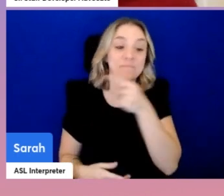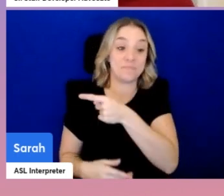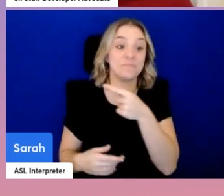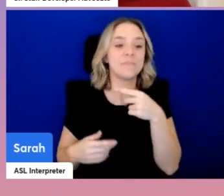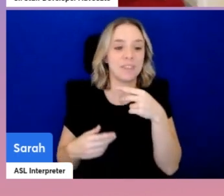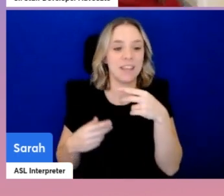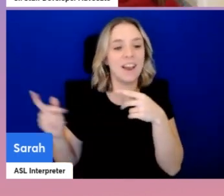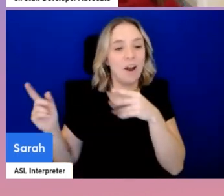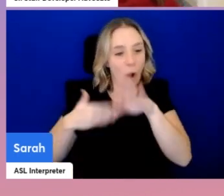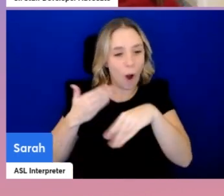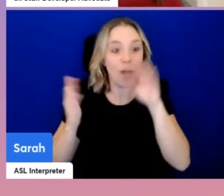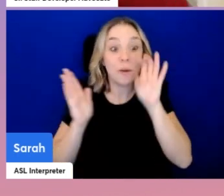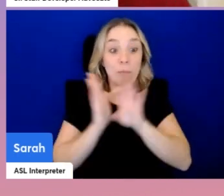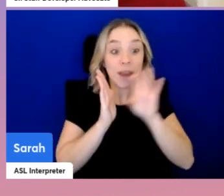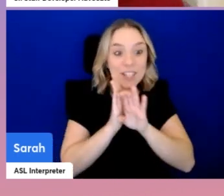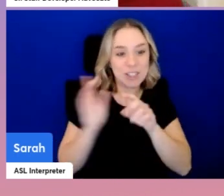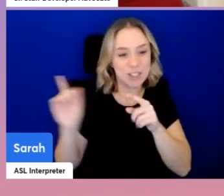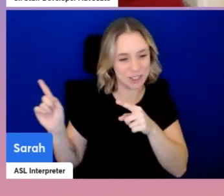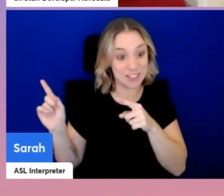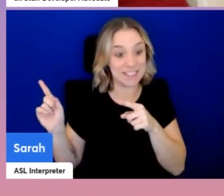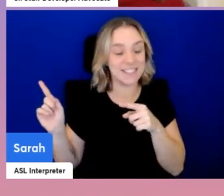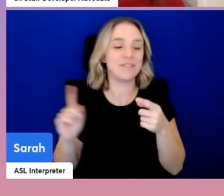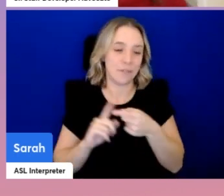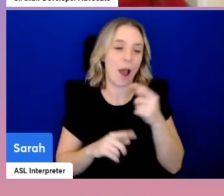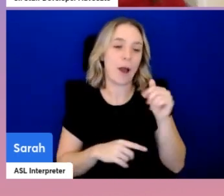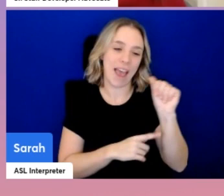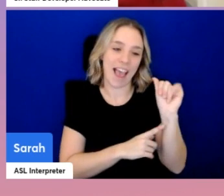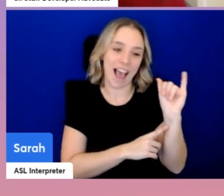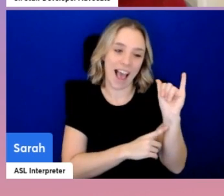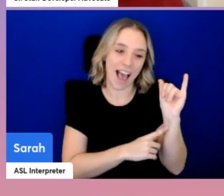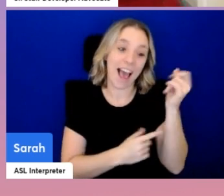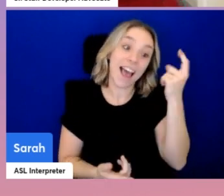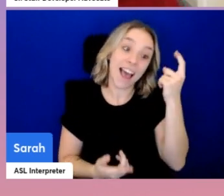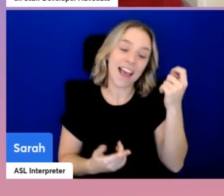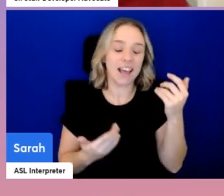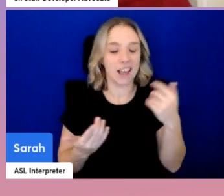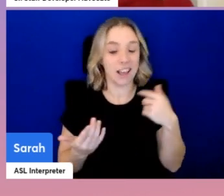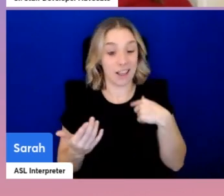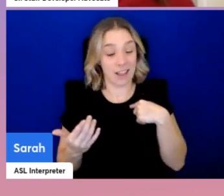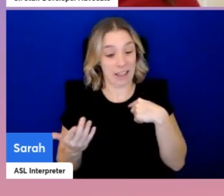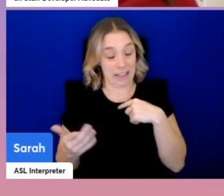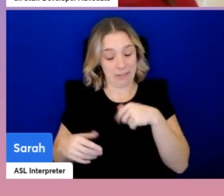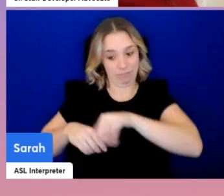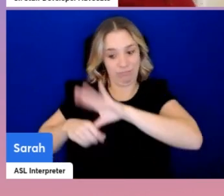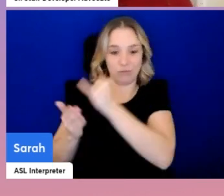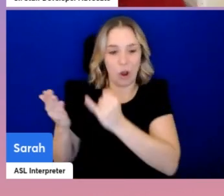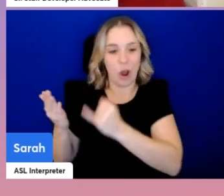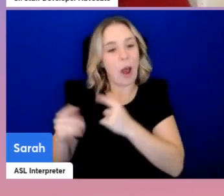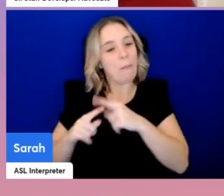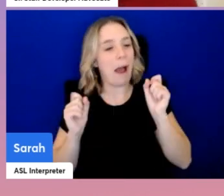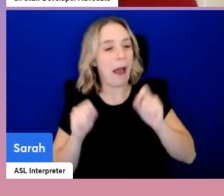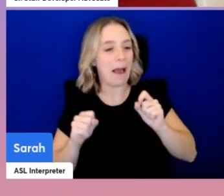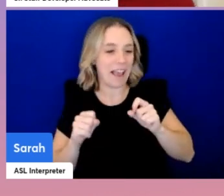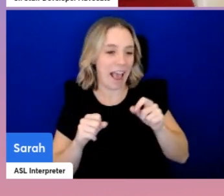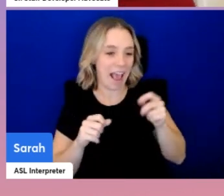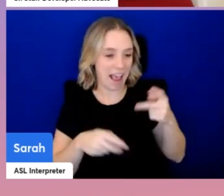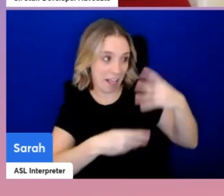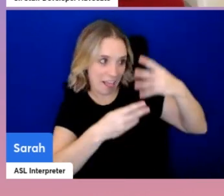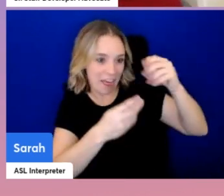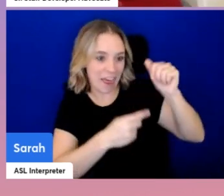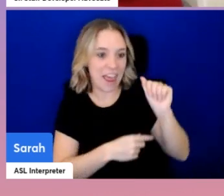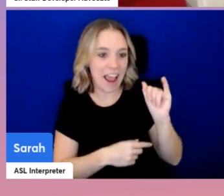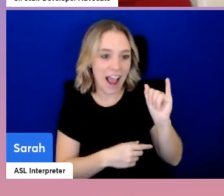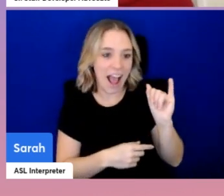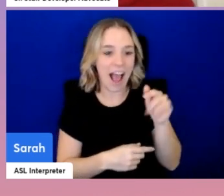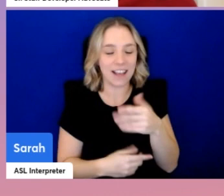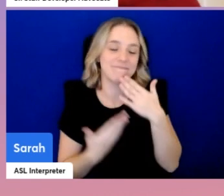AI, because while I can't draw, I'm one heck of a prompt engineer. So thank you to our evil AI overlord, Bing AI, powered by DALL-E